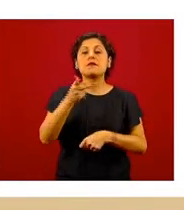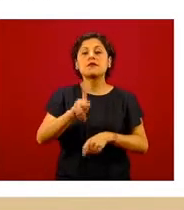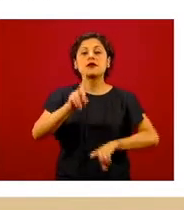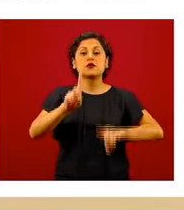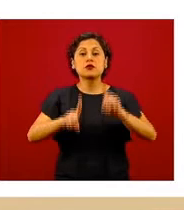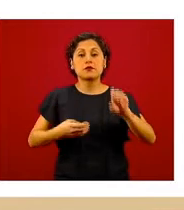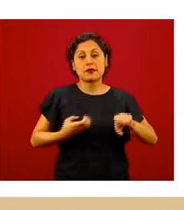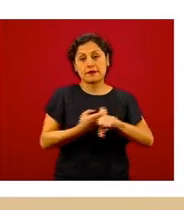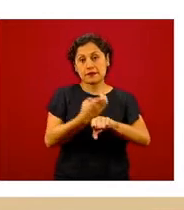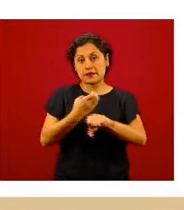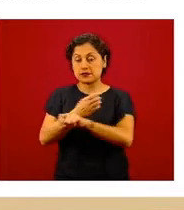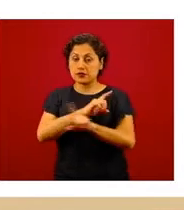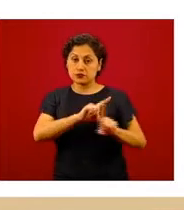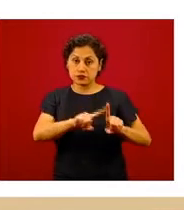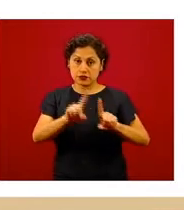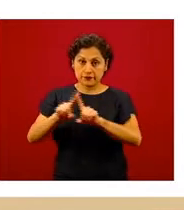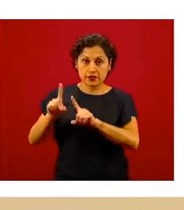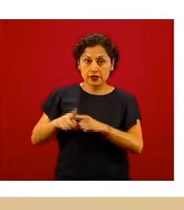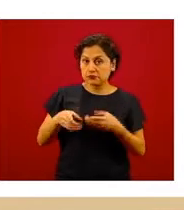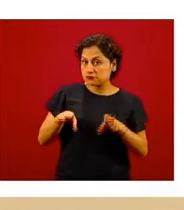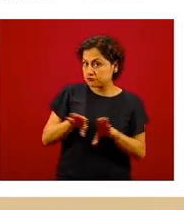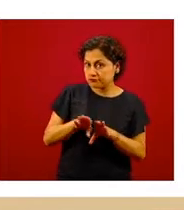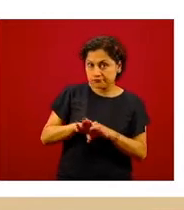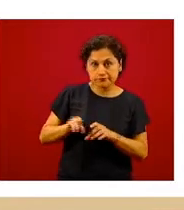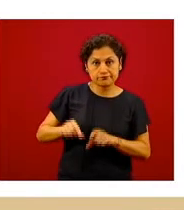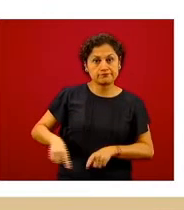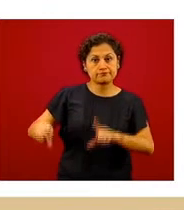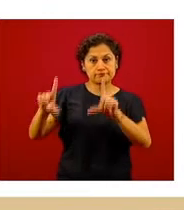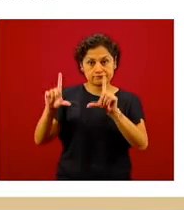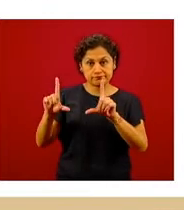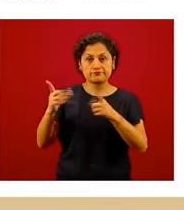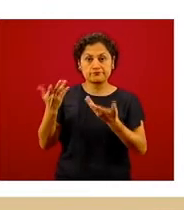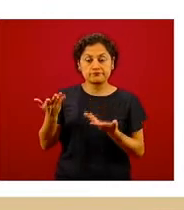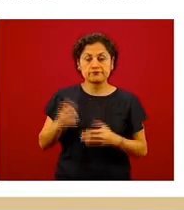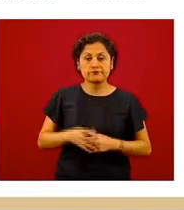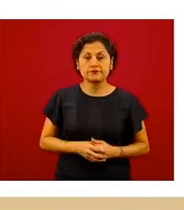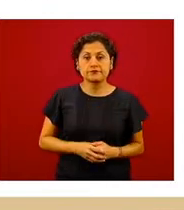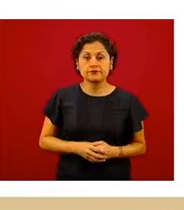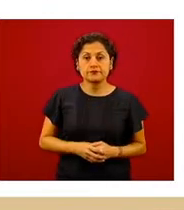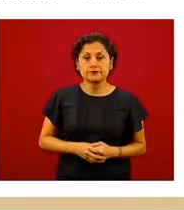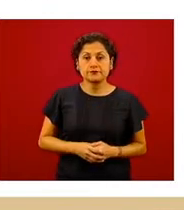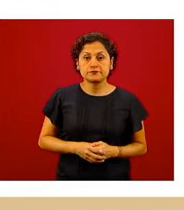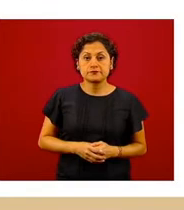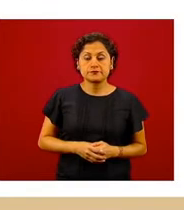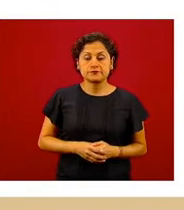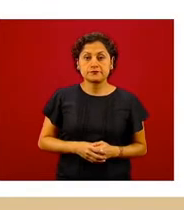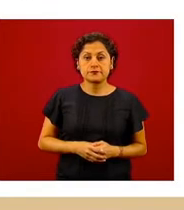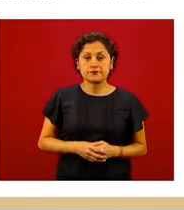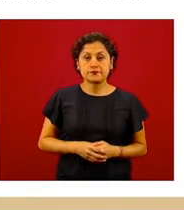rate. However, that changes by state, which we'll see on the next slide.